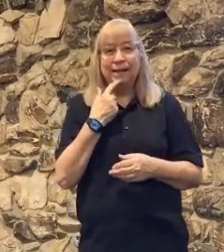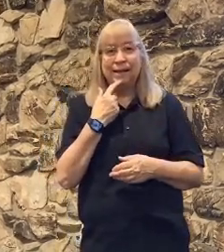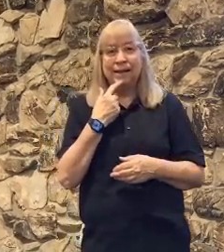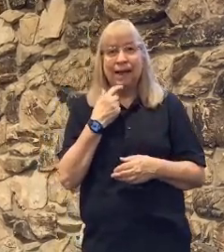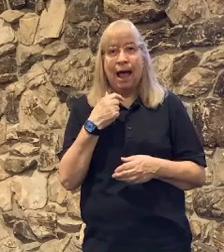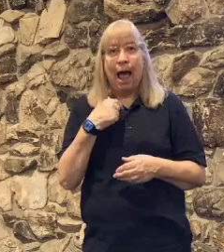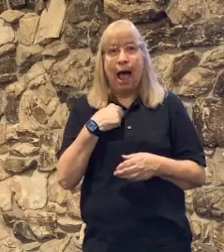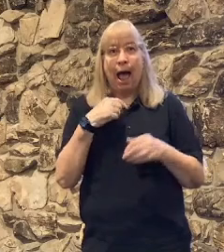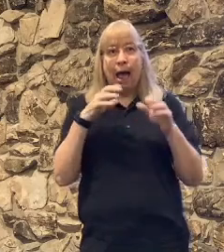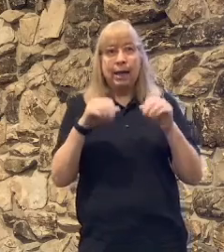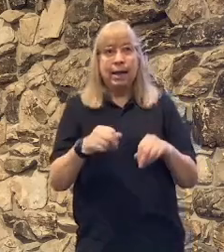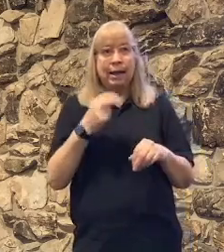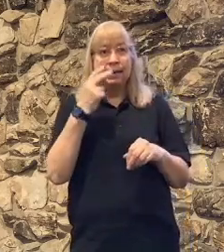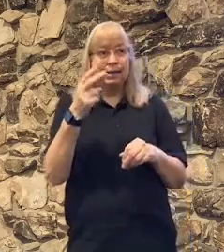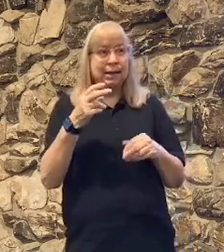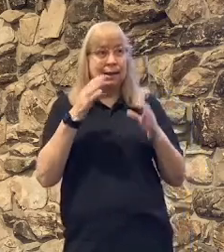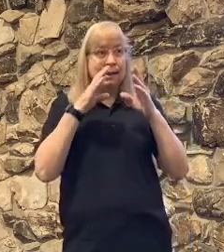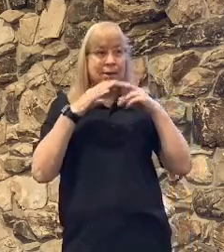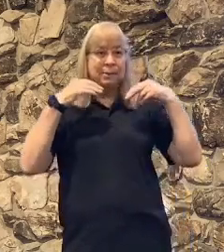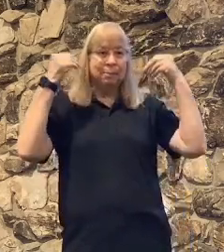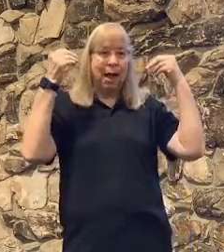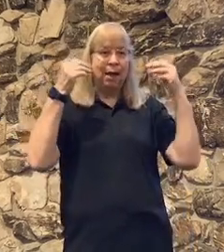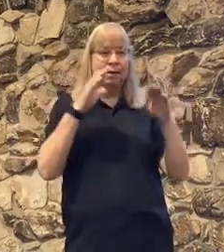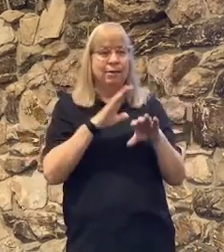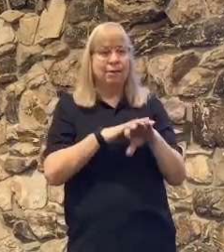"I can see the smile on your face.